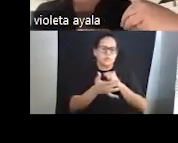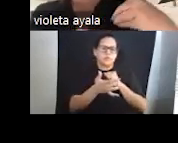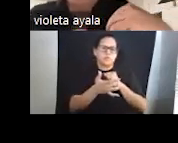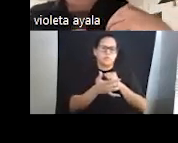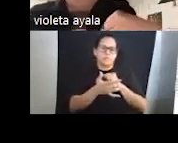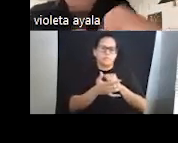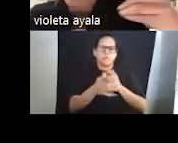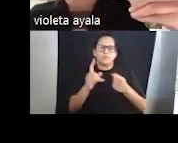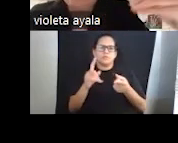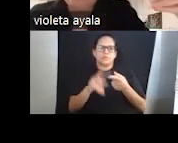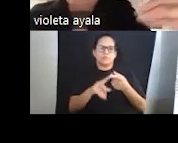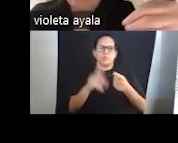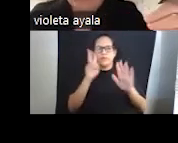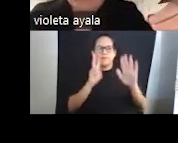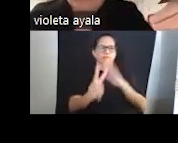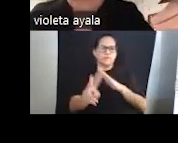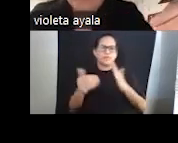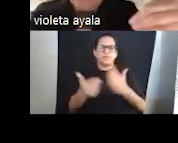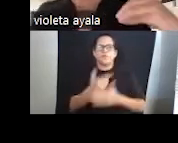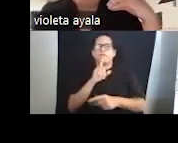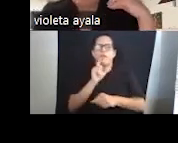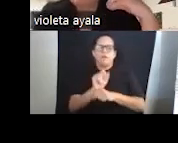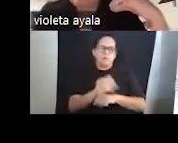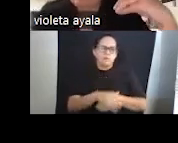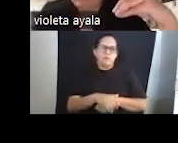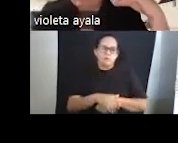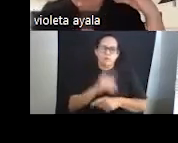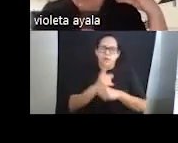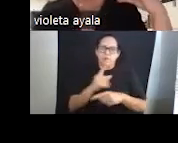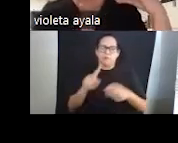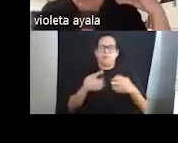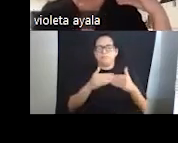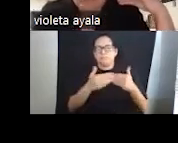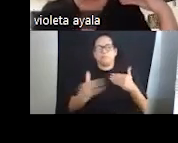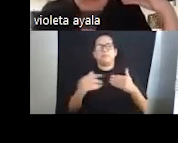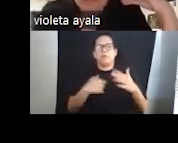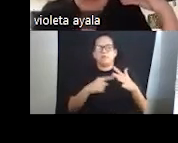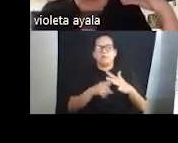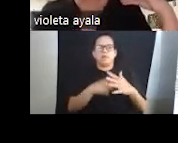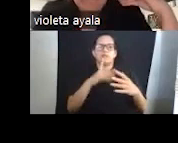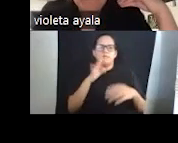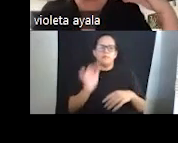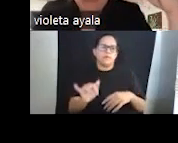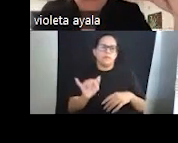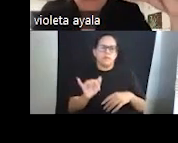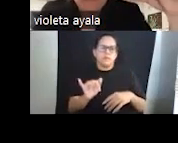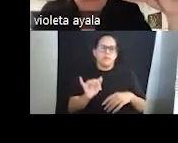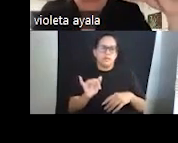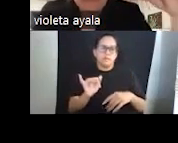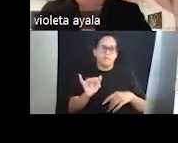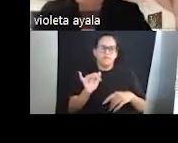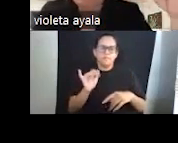to envision a new reality, right? And from then on, I started to just really